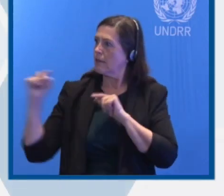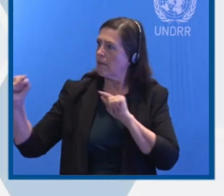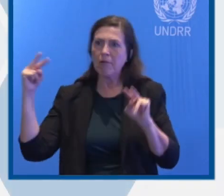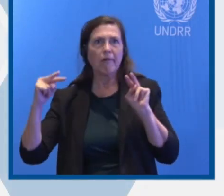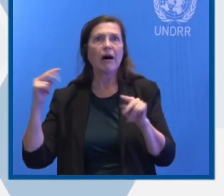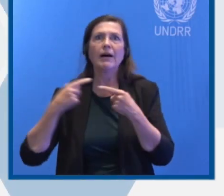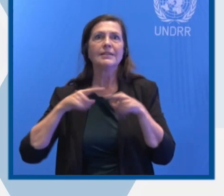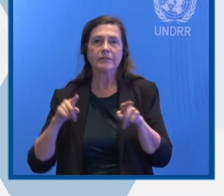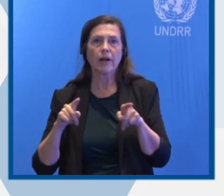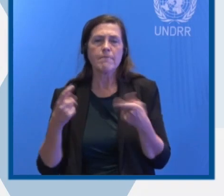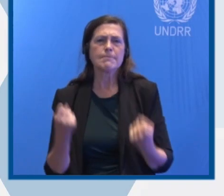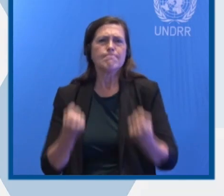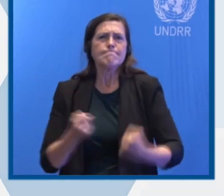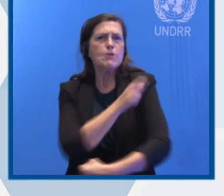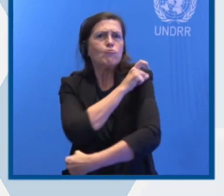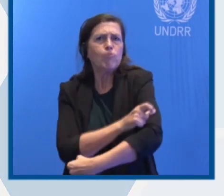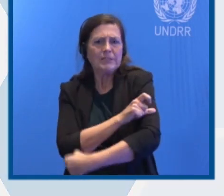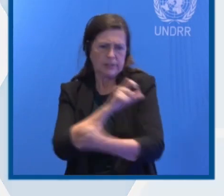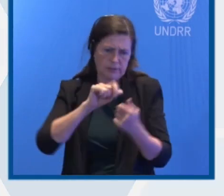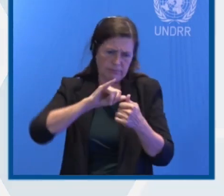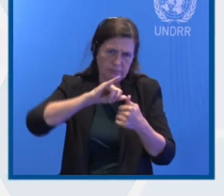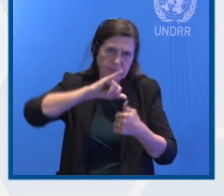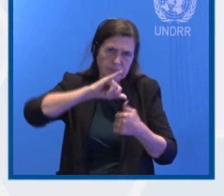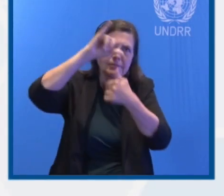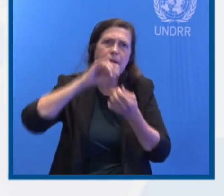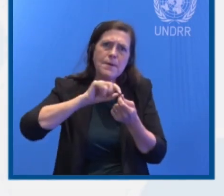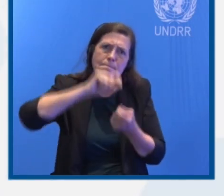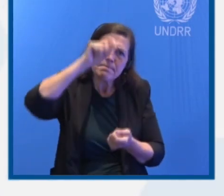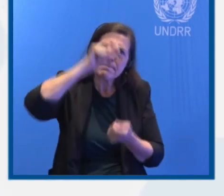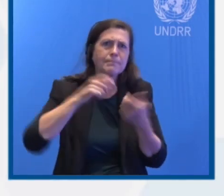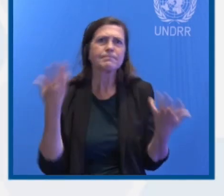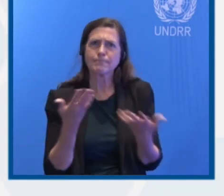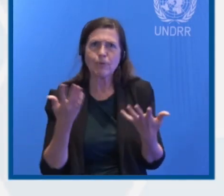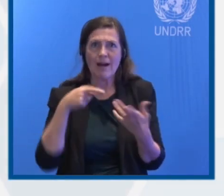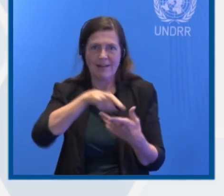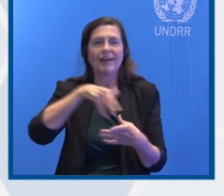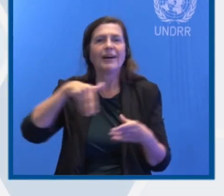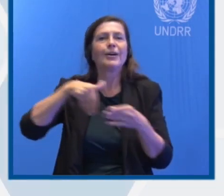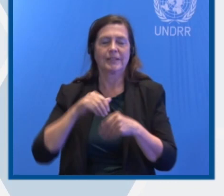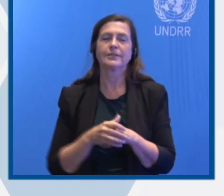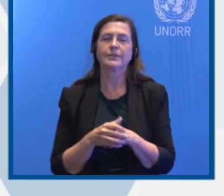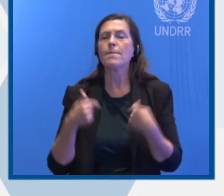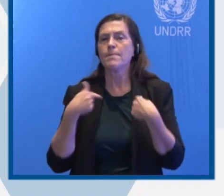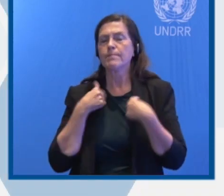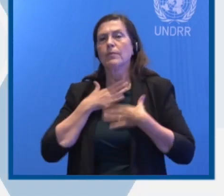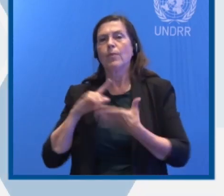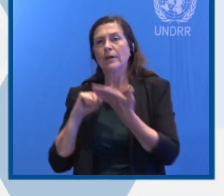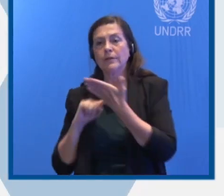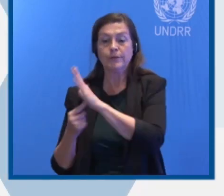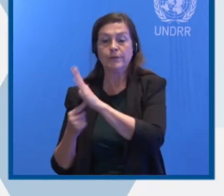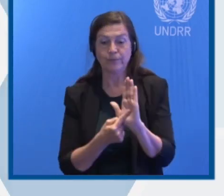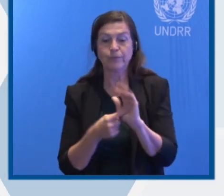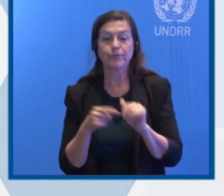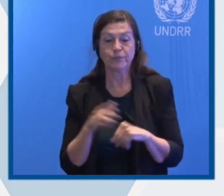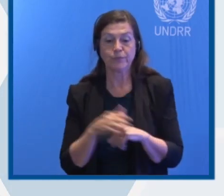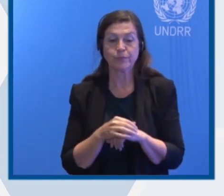is resilience in this context of infrastructure systems. So I just want to highlight that the Coalition for